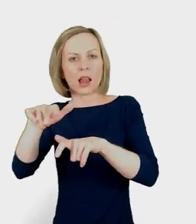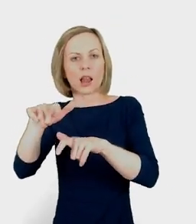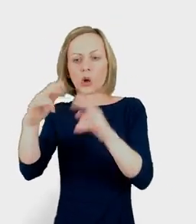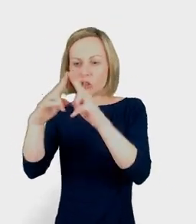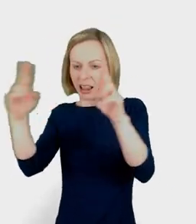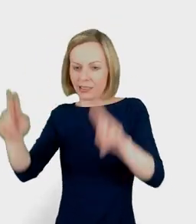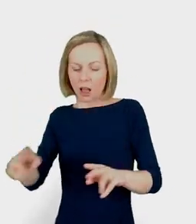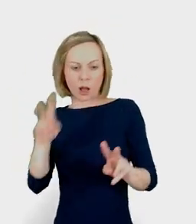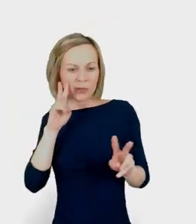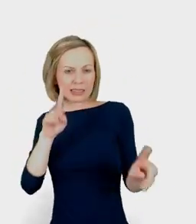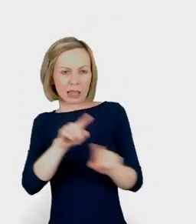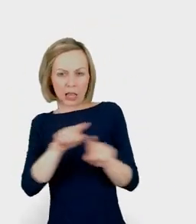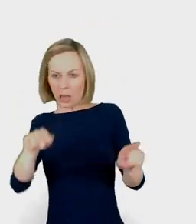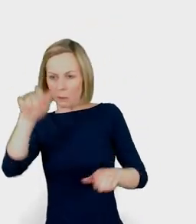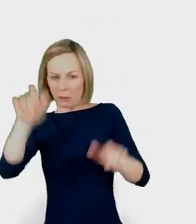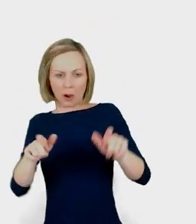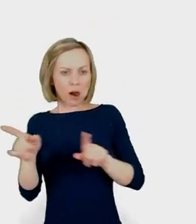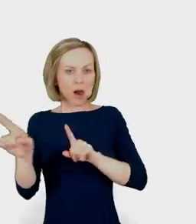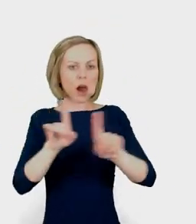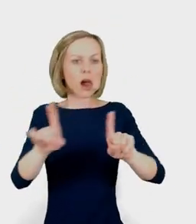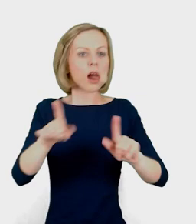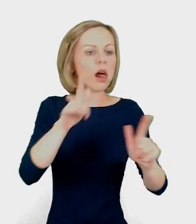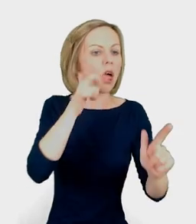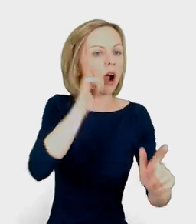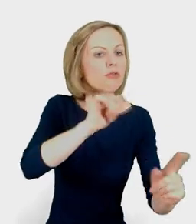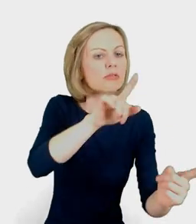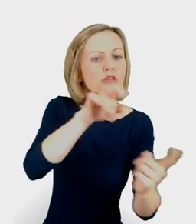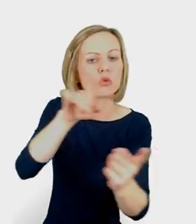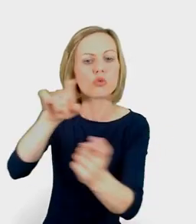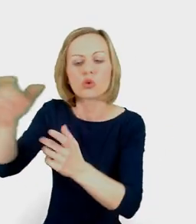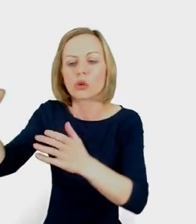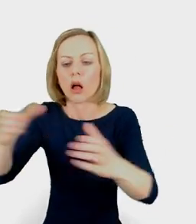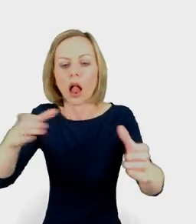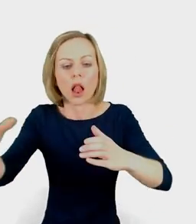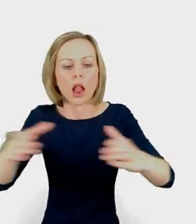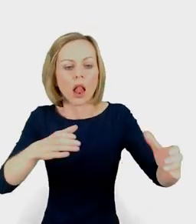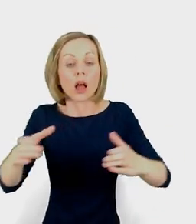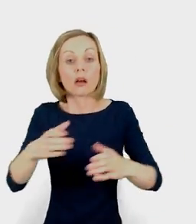runs. And this is why the church is so important.